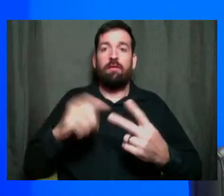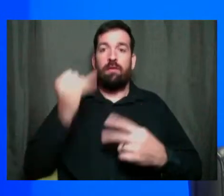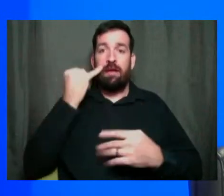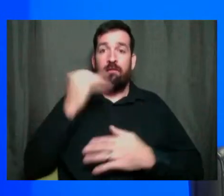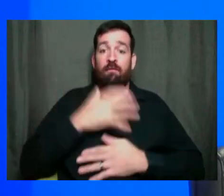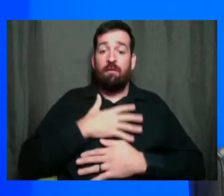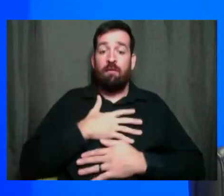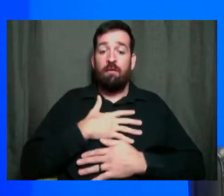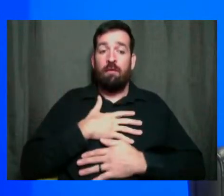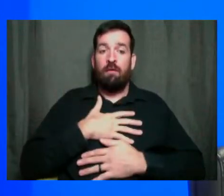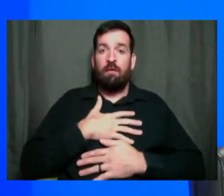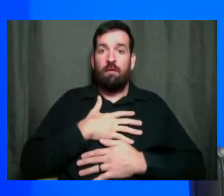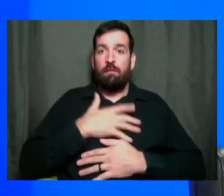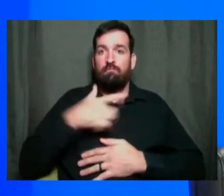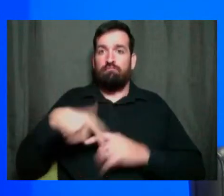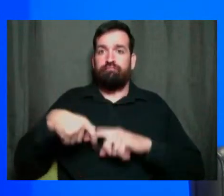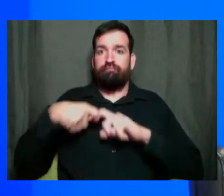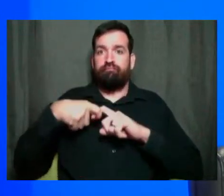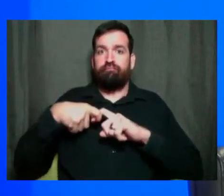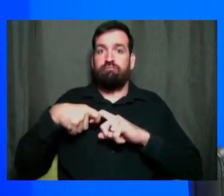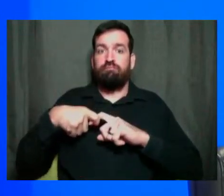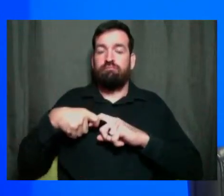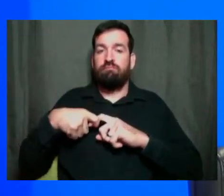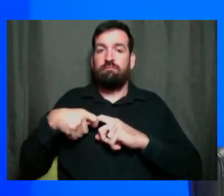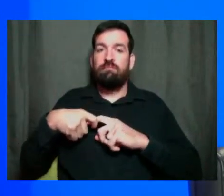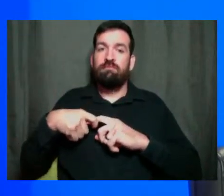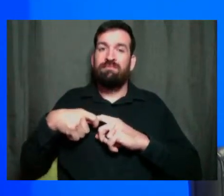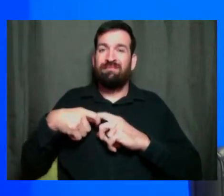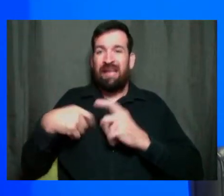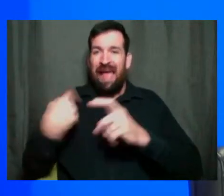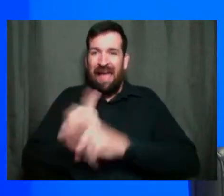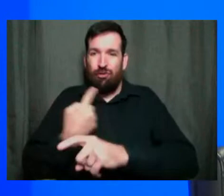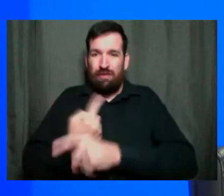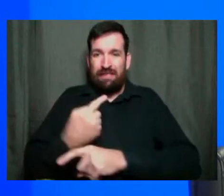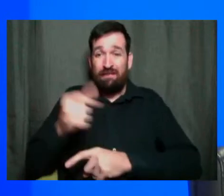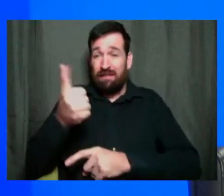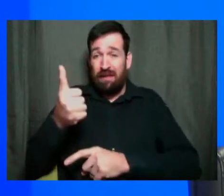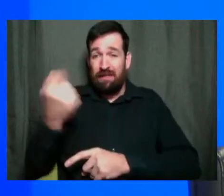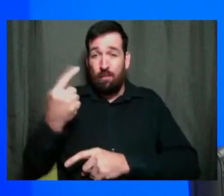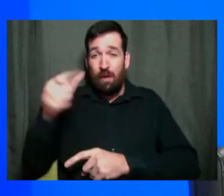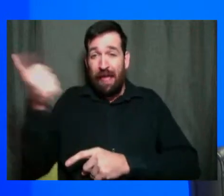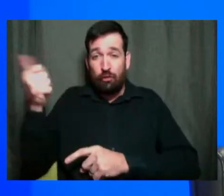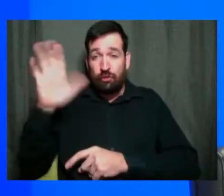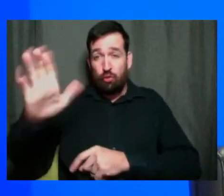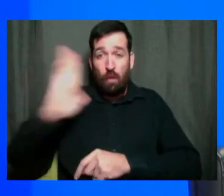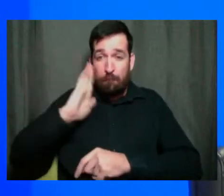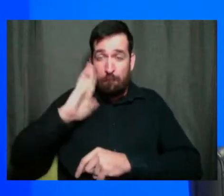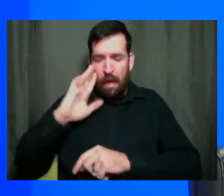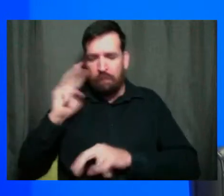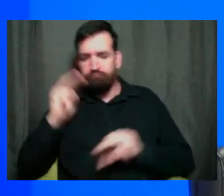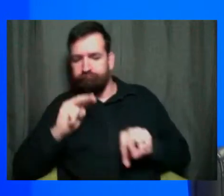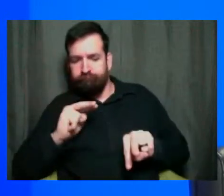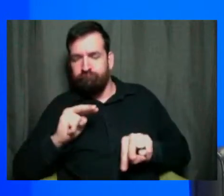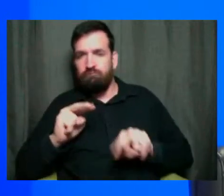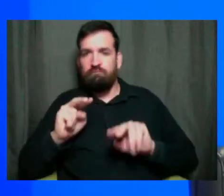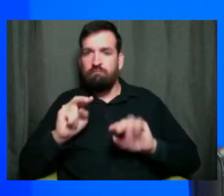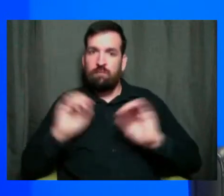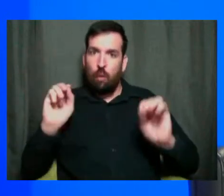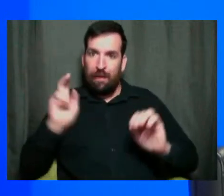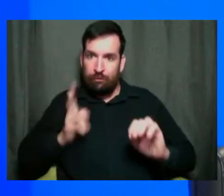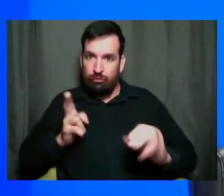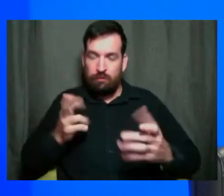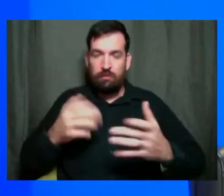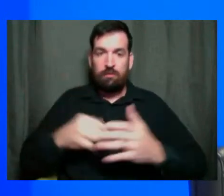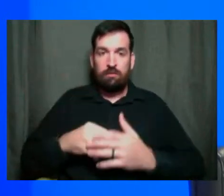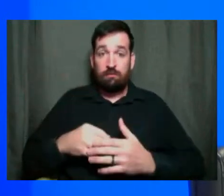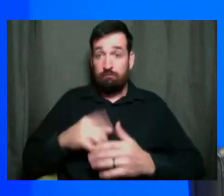The accuracy of a bed partner is kind of mixed. That's, it's better than this having no history of a bed partner at all. Like, do you truly have